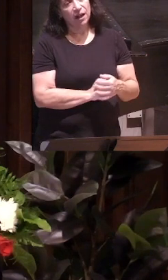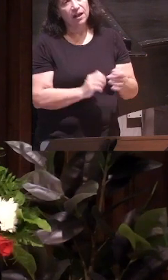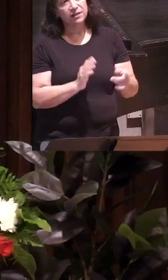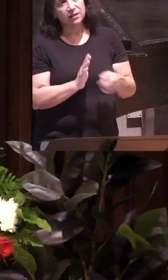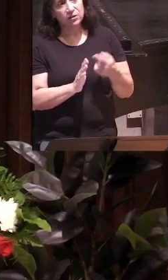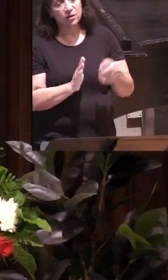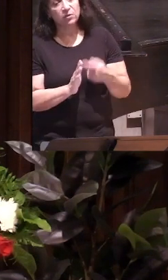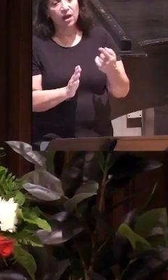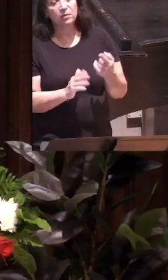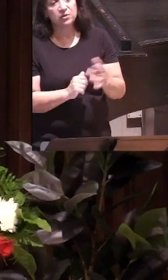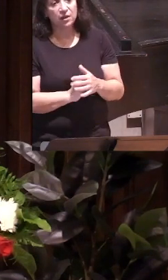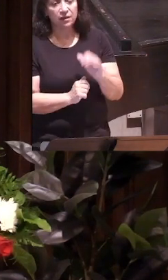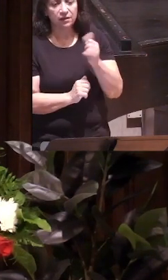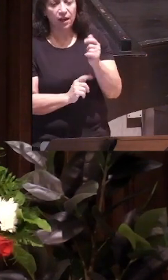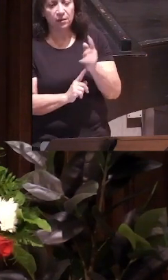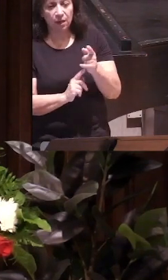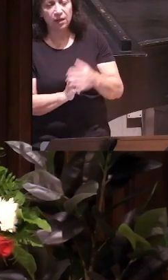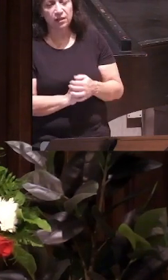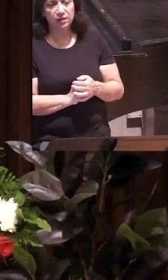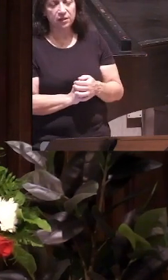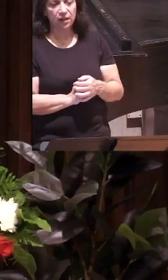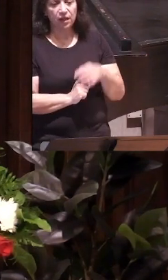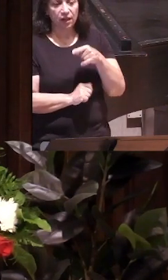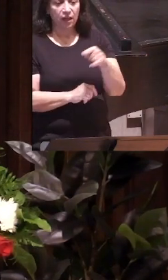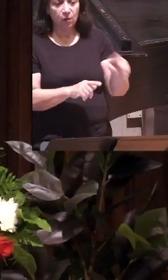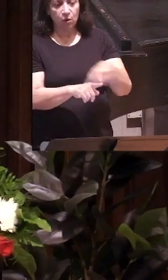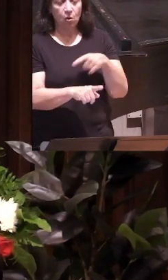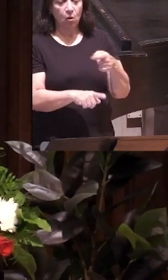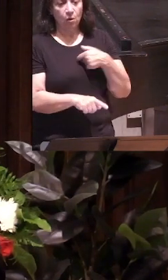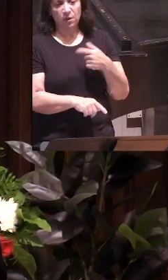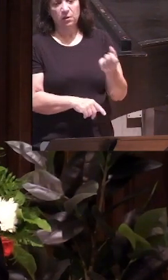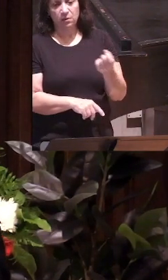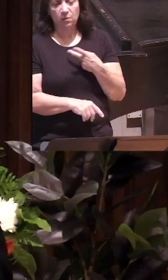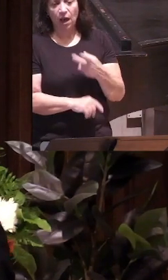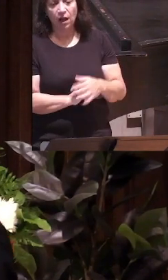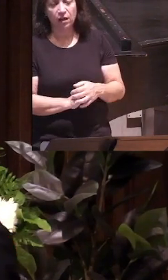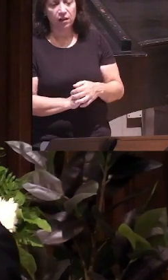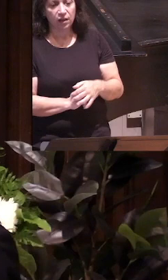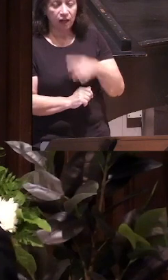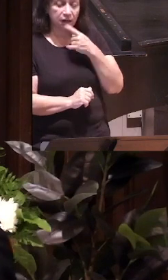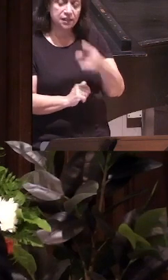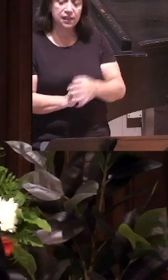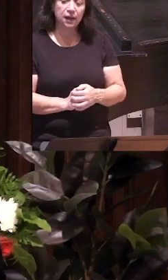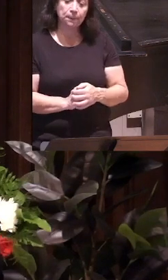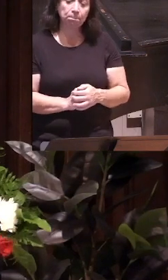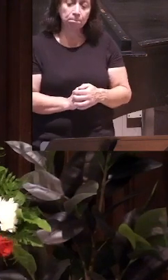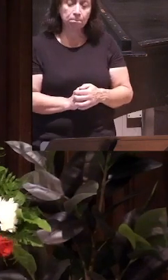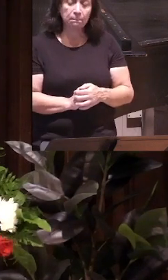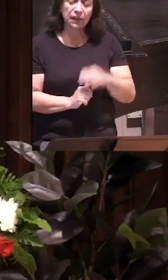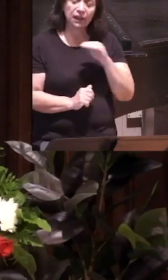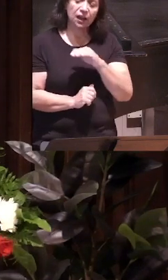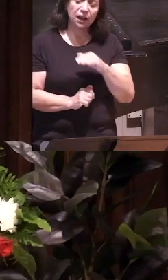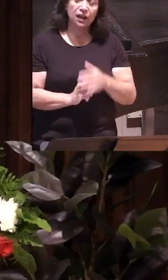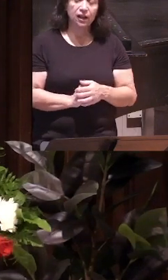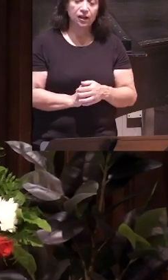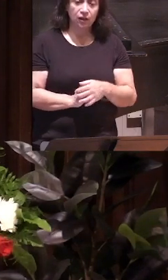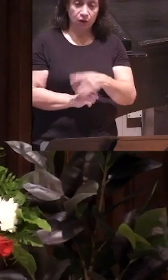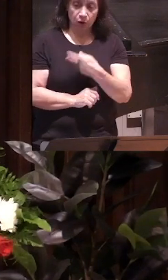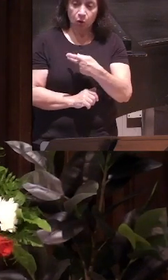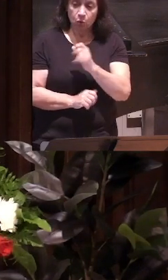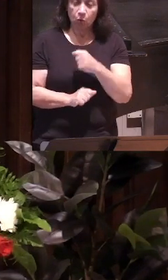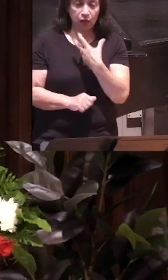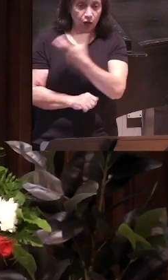invariably, like within 10 minutes, he would call me back, and he would say, hey, we can go